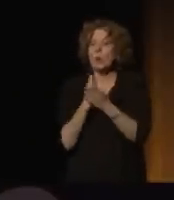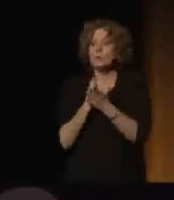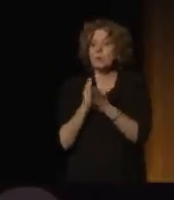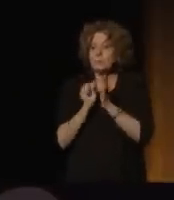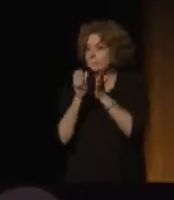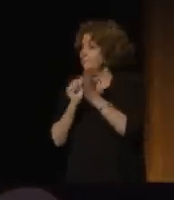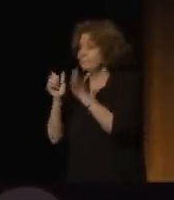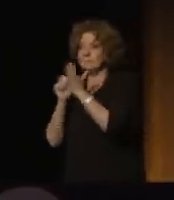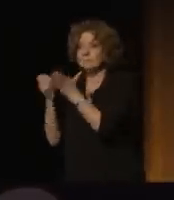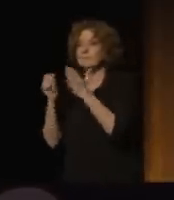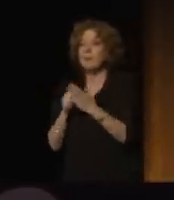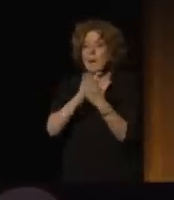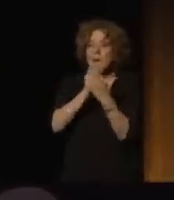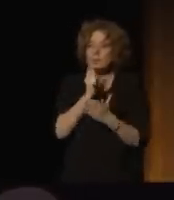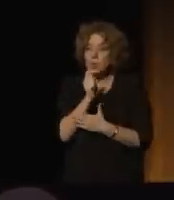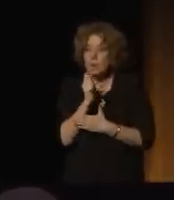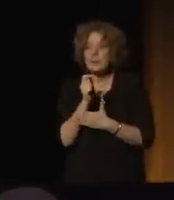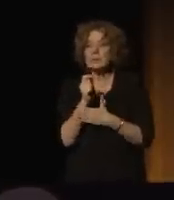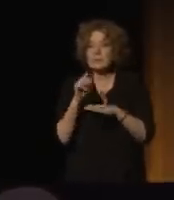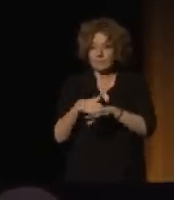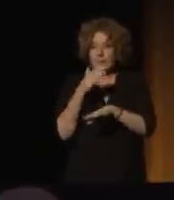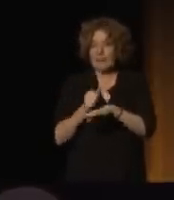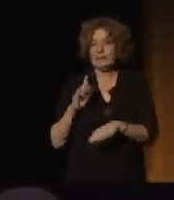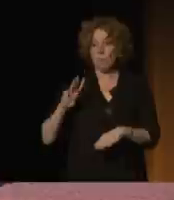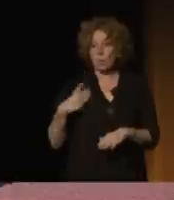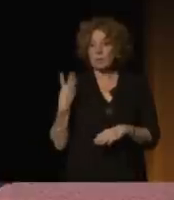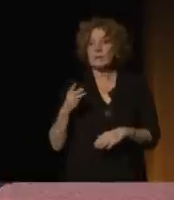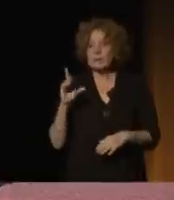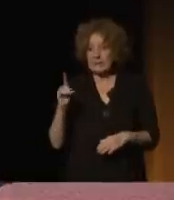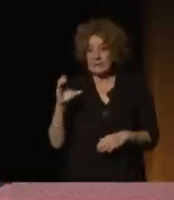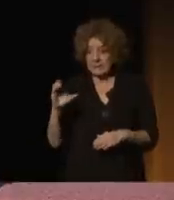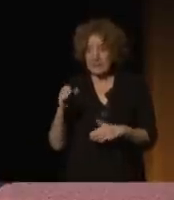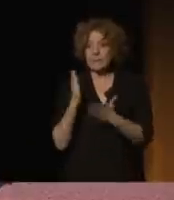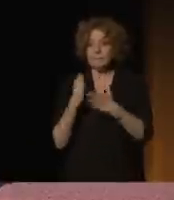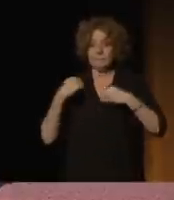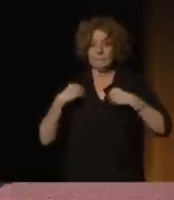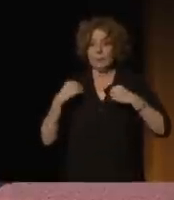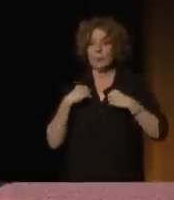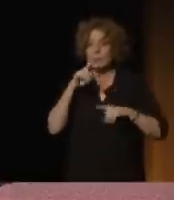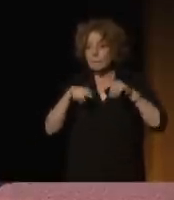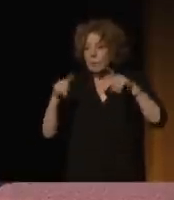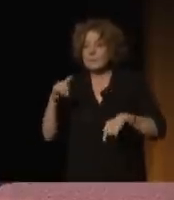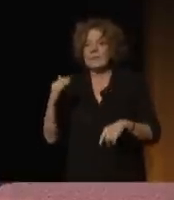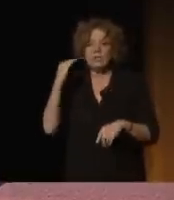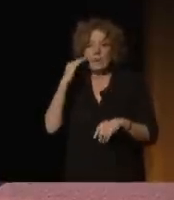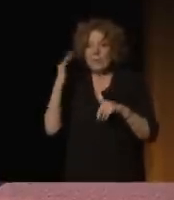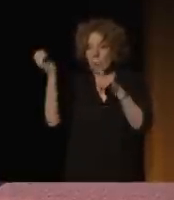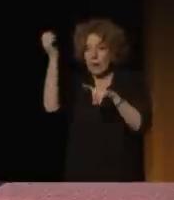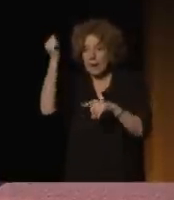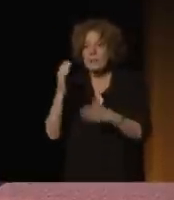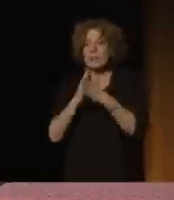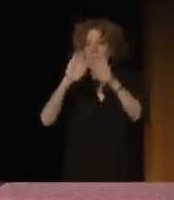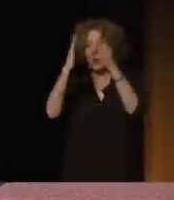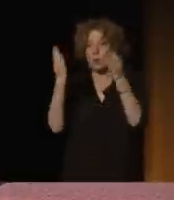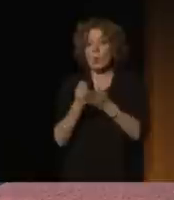author, a journalist based in DC who is a Corporate Diversity Champion Award winner, a global motivational